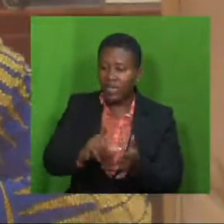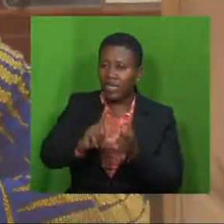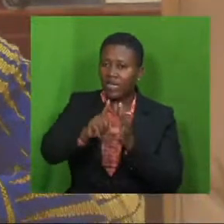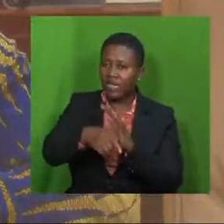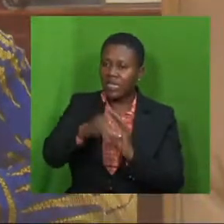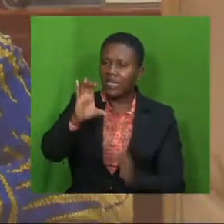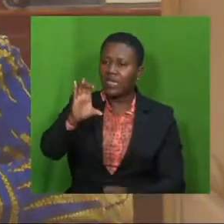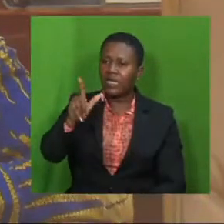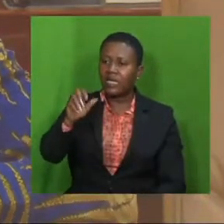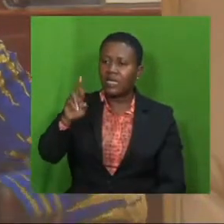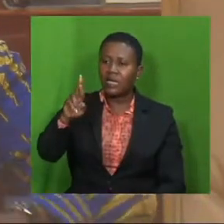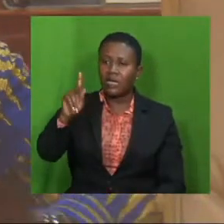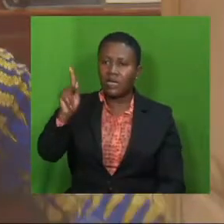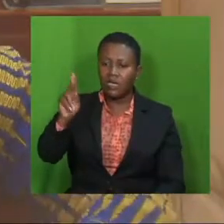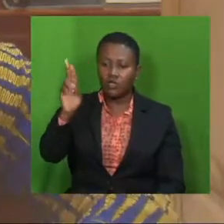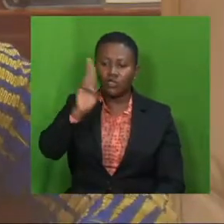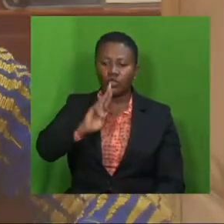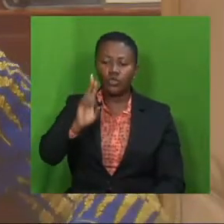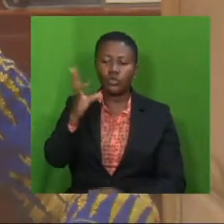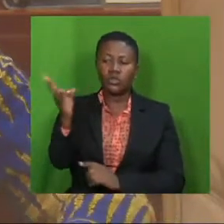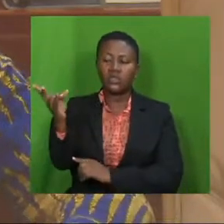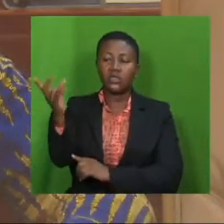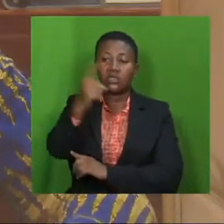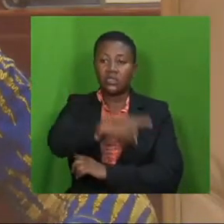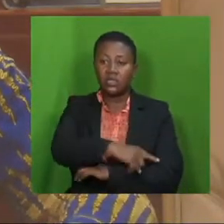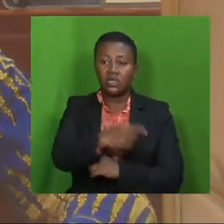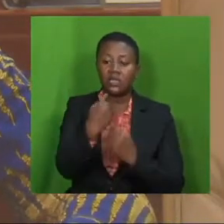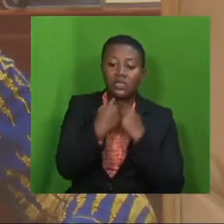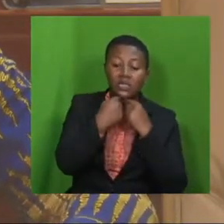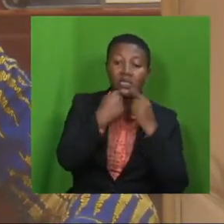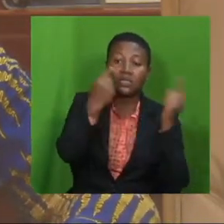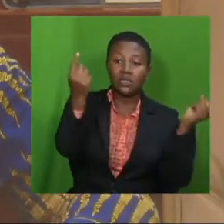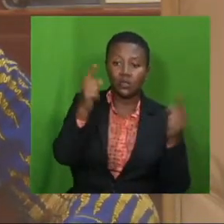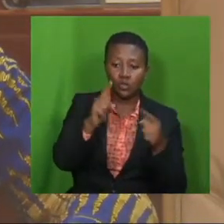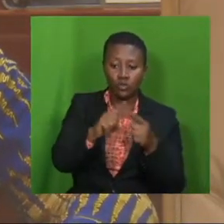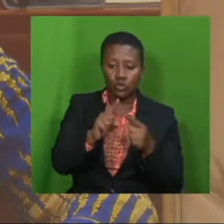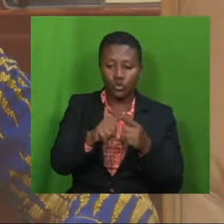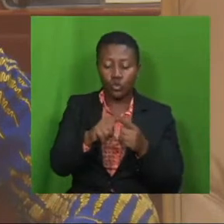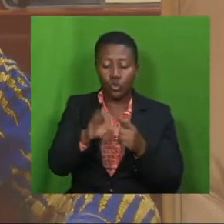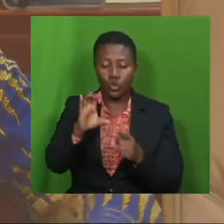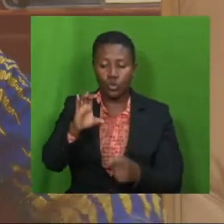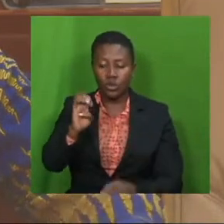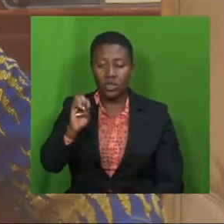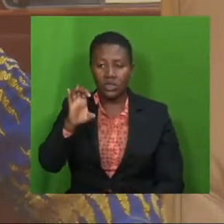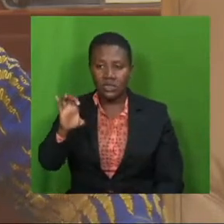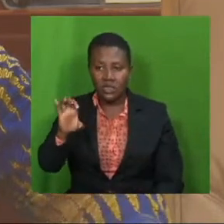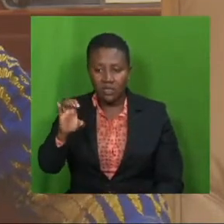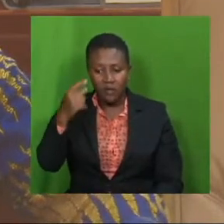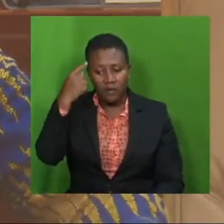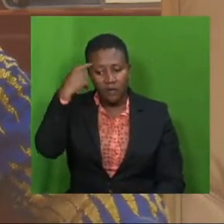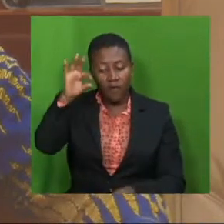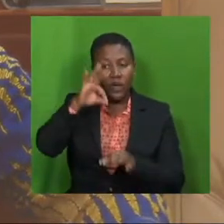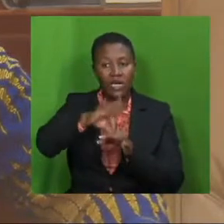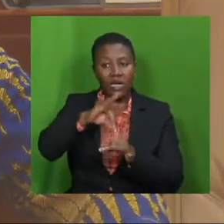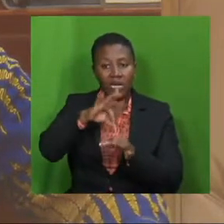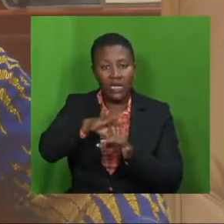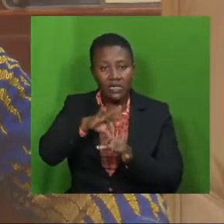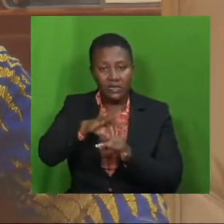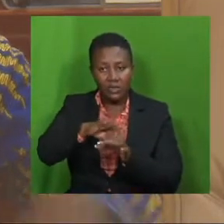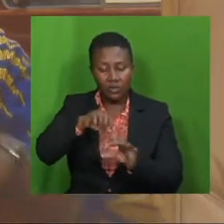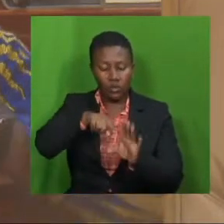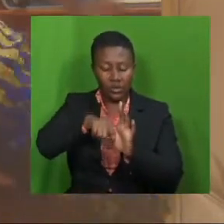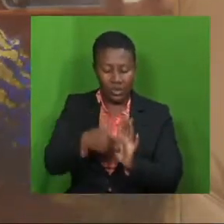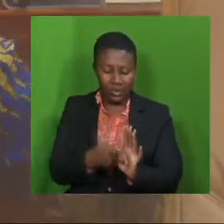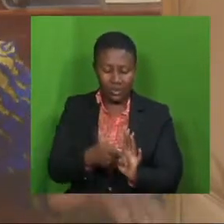declaration notify the Electoral Commission for the necessary processes for a by-election to commence.